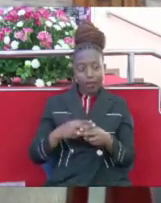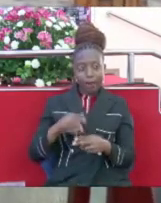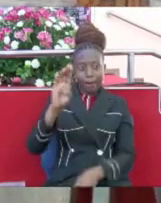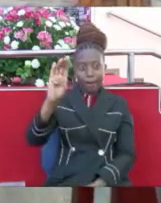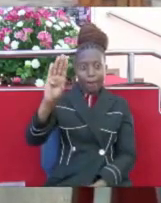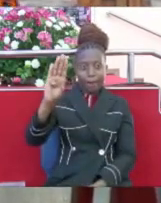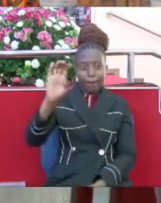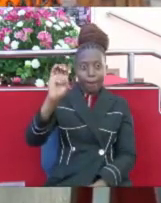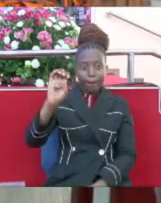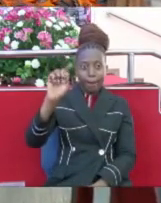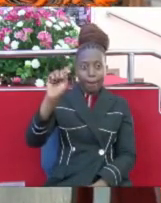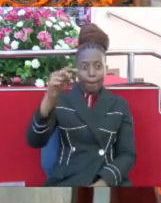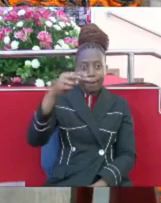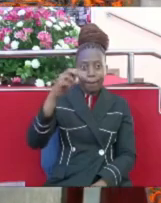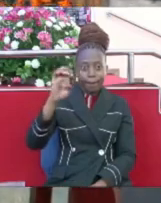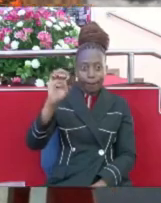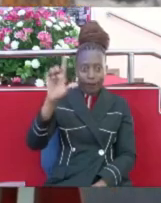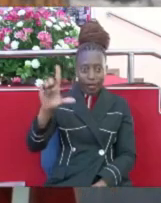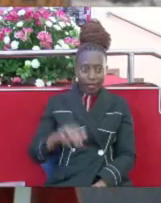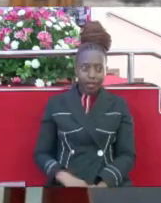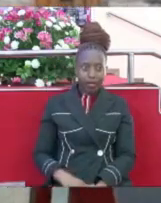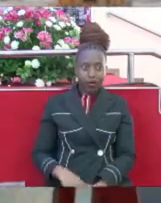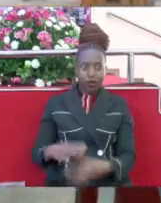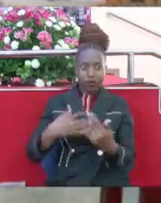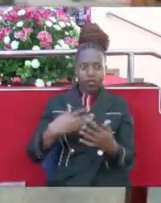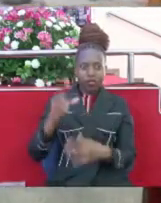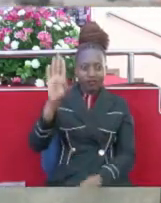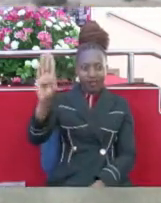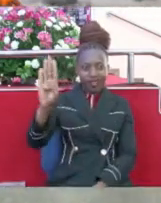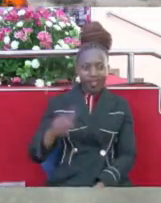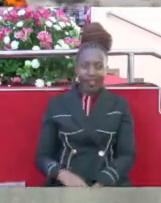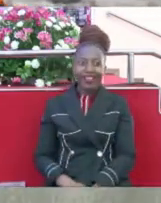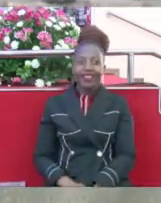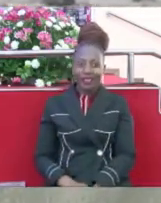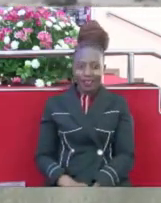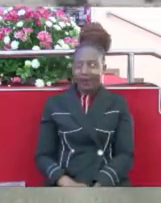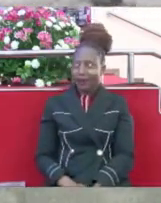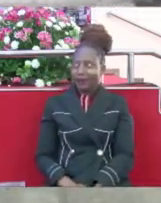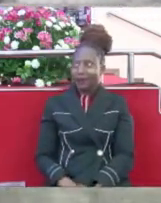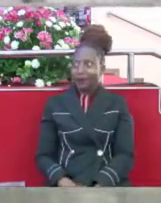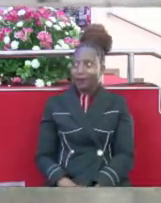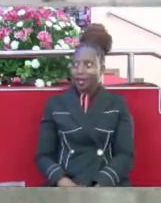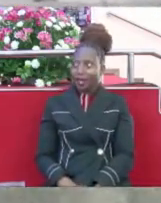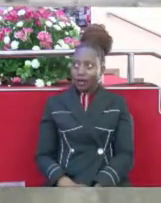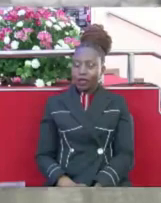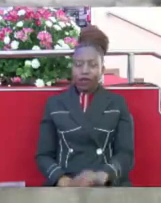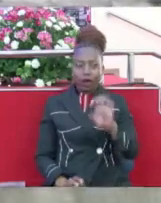And Elijah again tells him, now remain here because I've been instructed to go to Jericho.